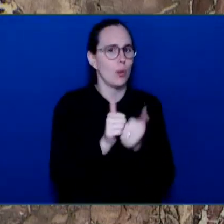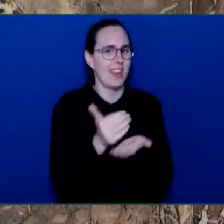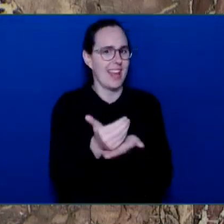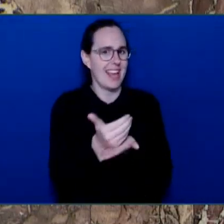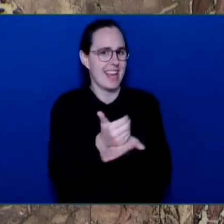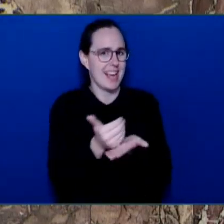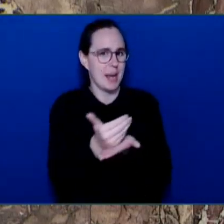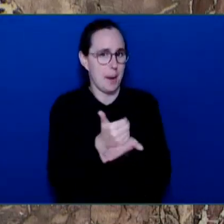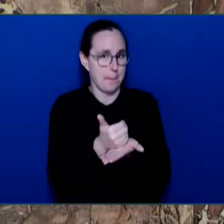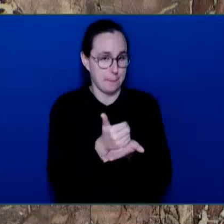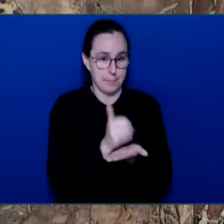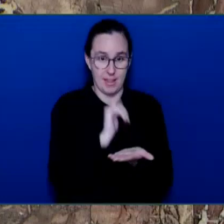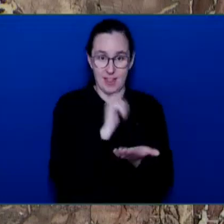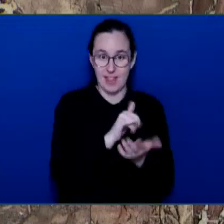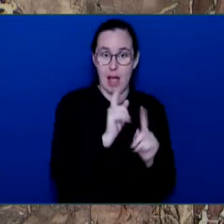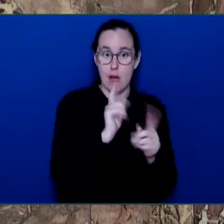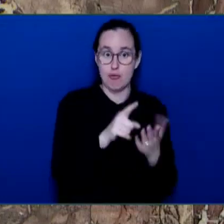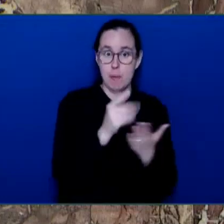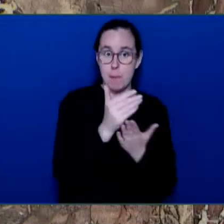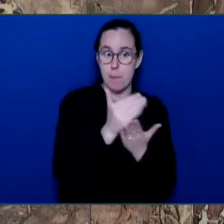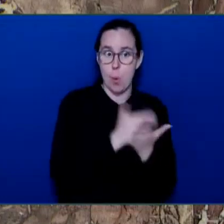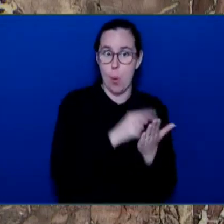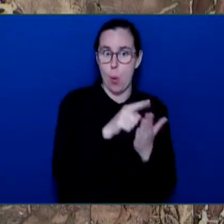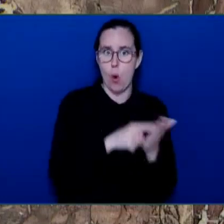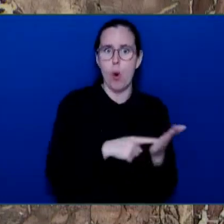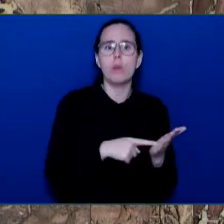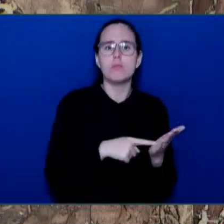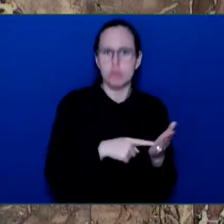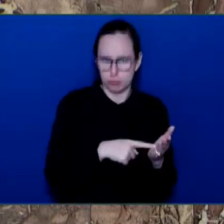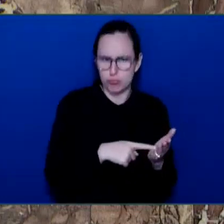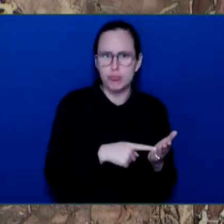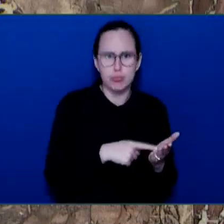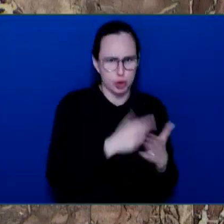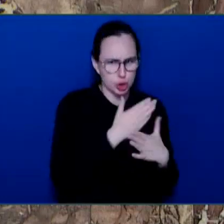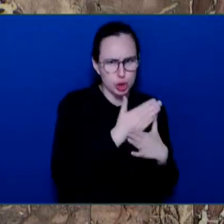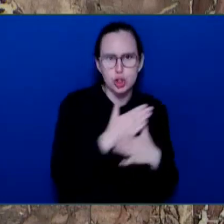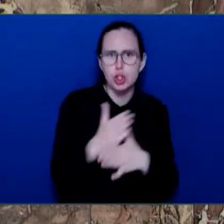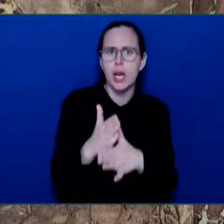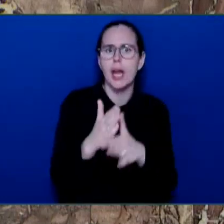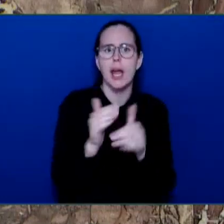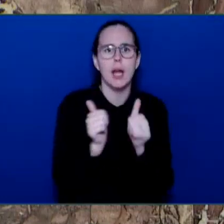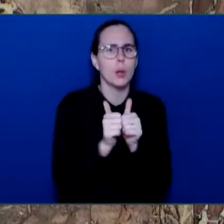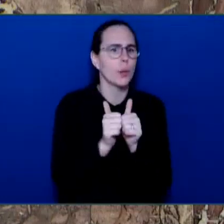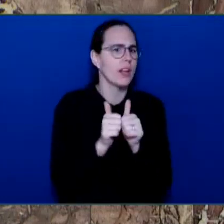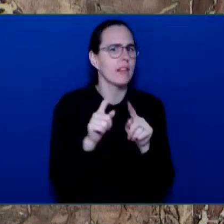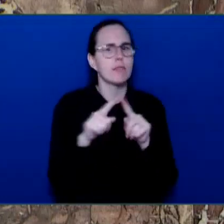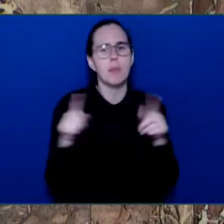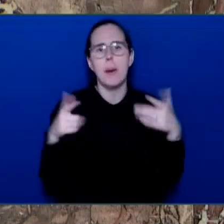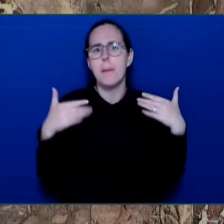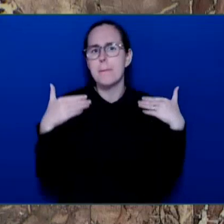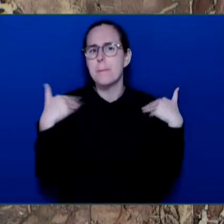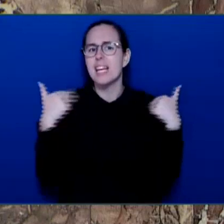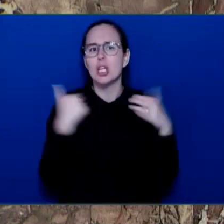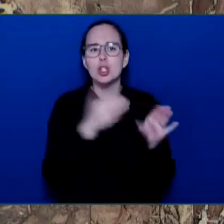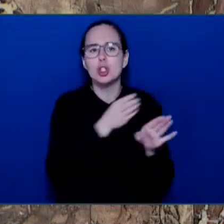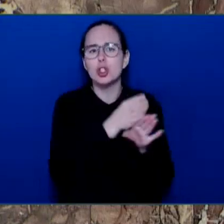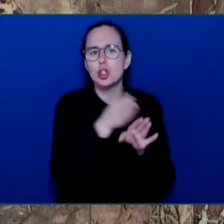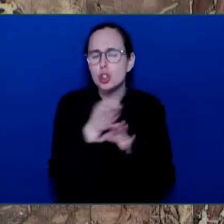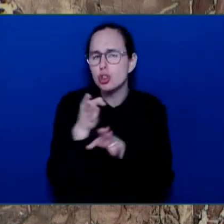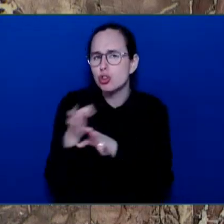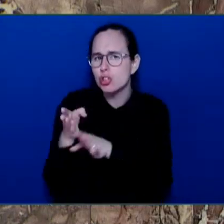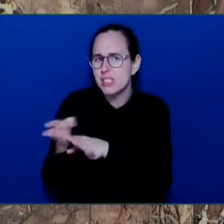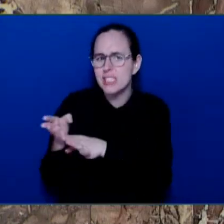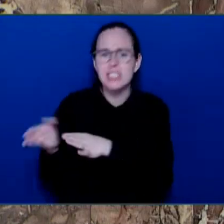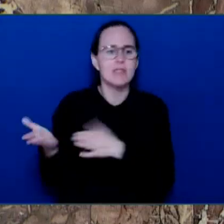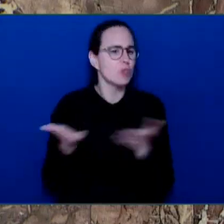particularly in its basic conclusion being that raising income assistance rates for the people most in need was the very first thing that